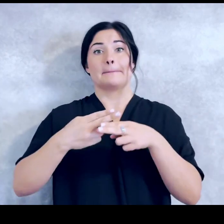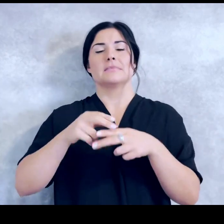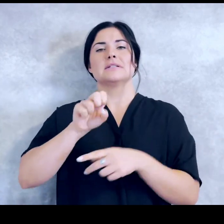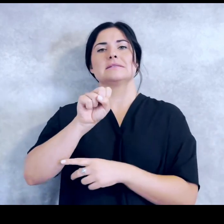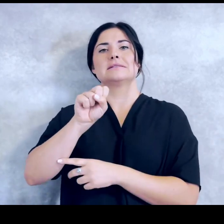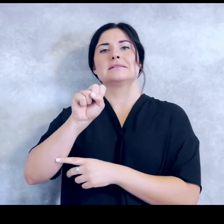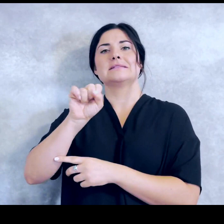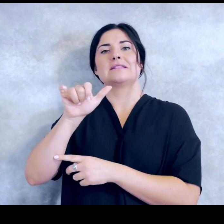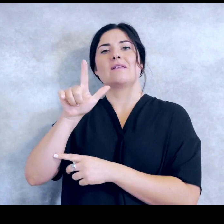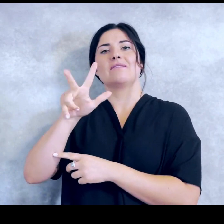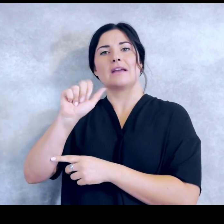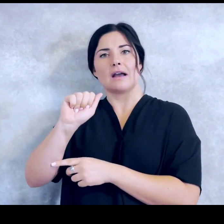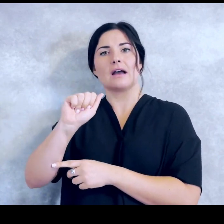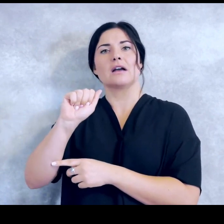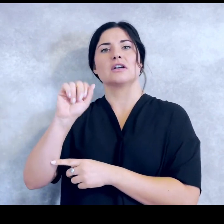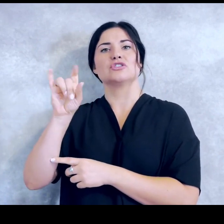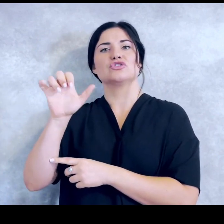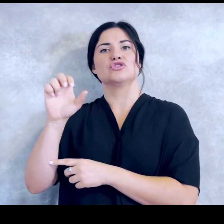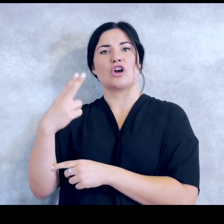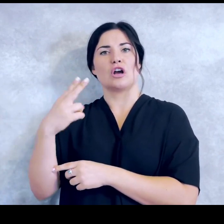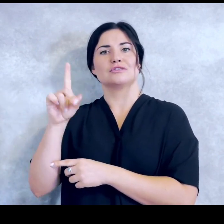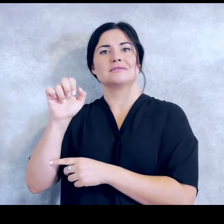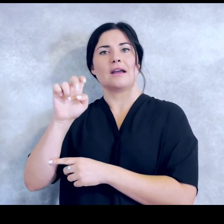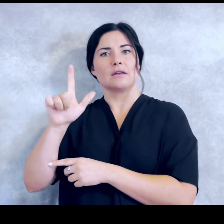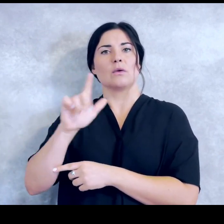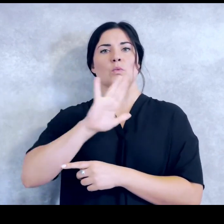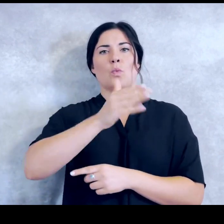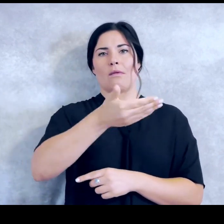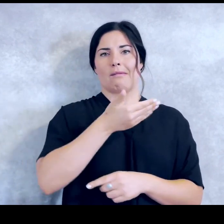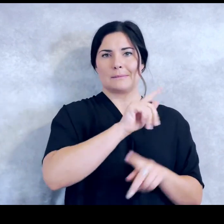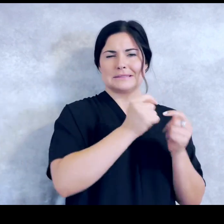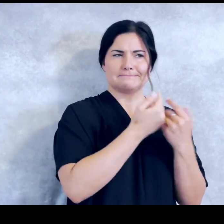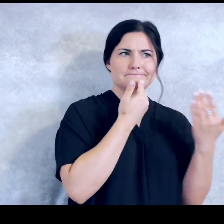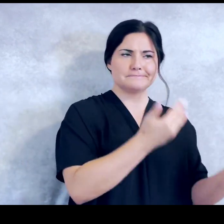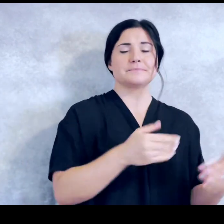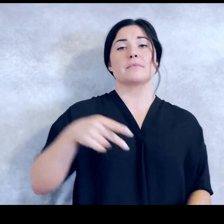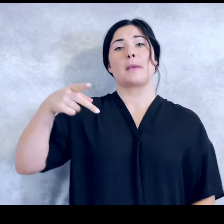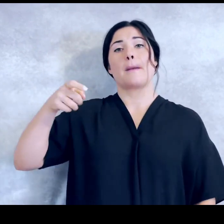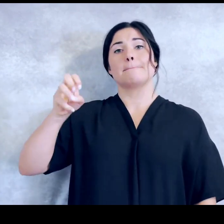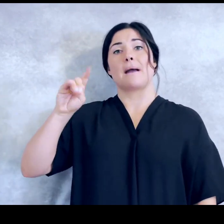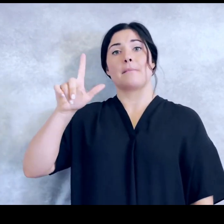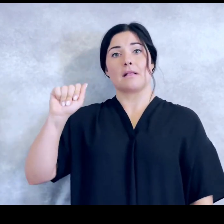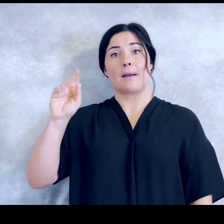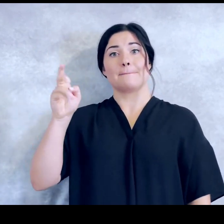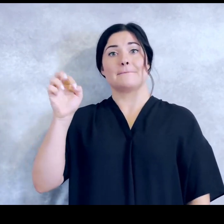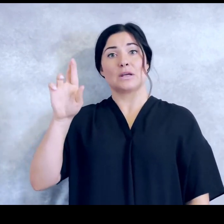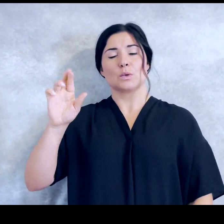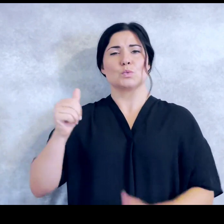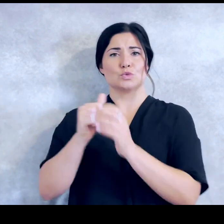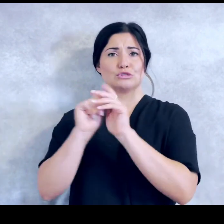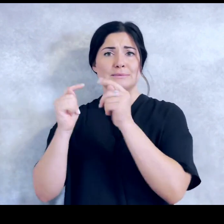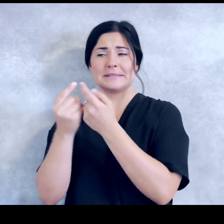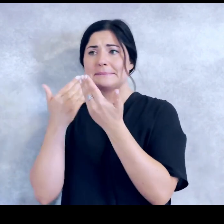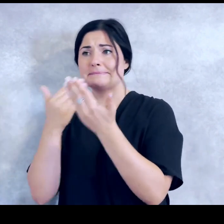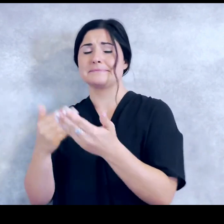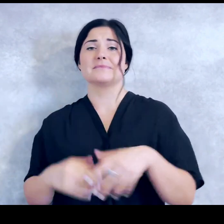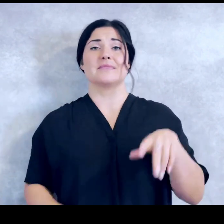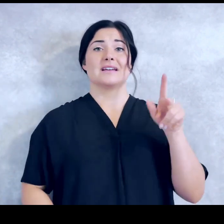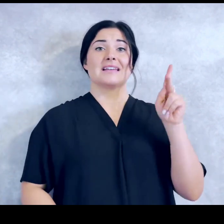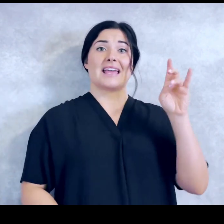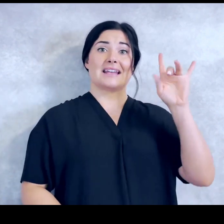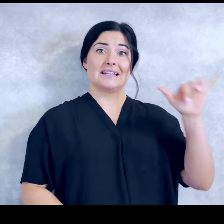to Sylvia and Josh Daniel from our welcome team. Come on. Thank you to Pamela Baker and our worship team. Thank you,